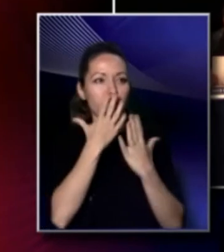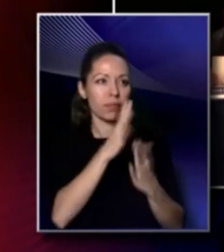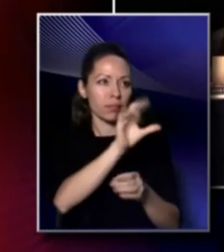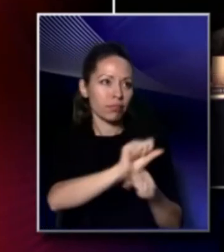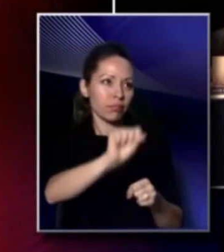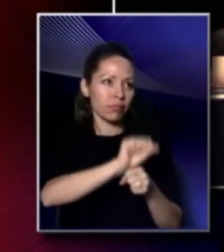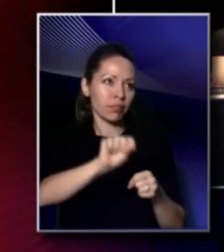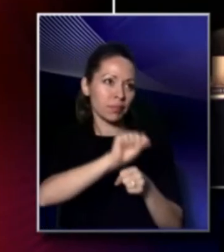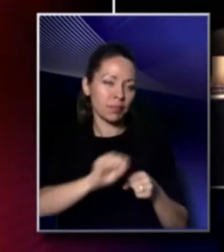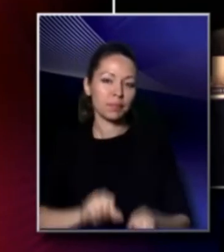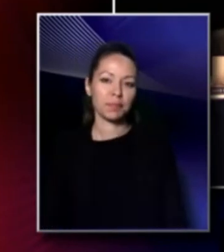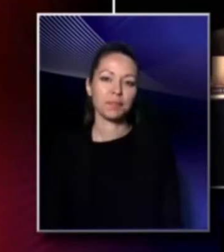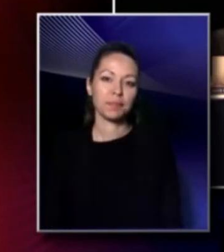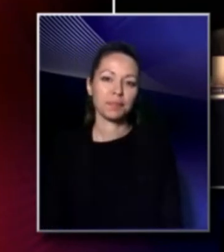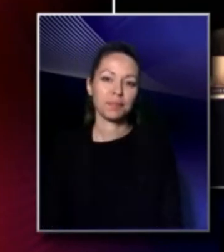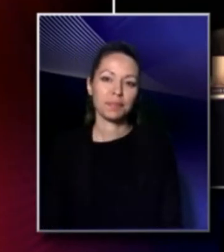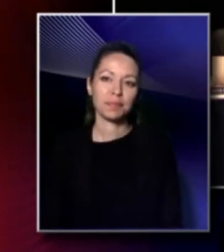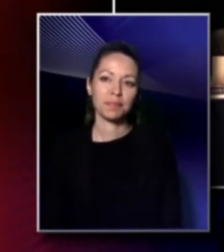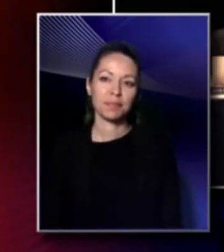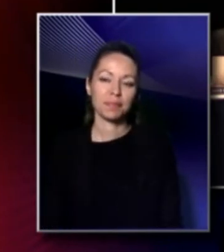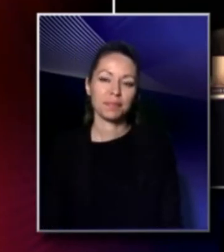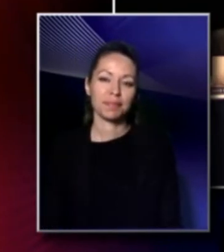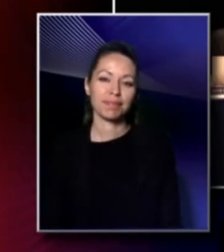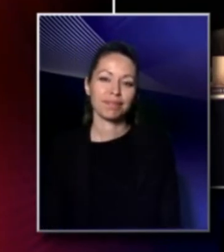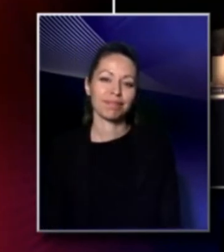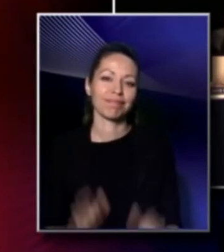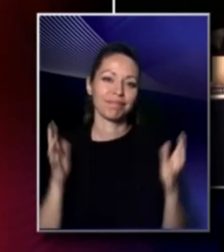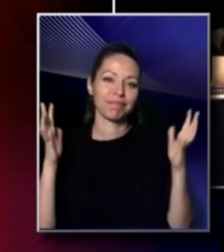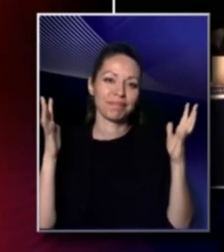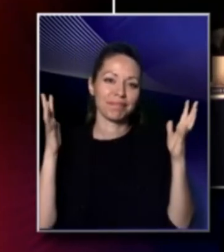you. So.